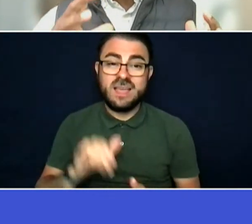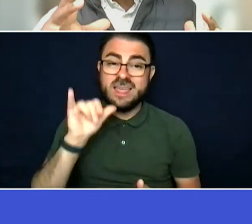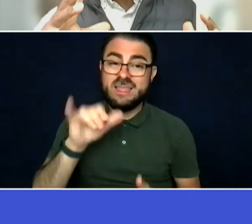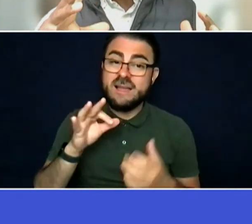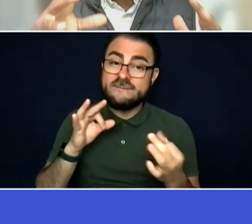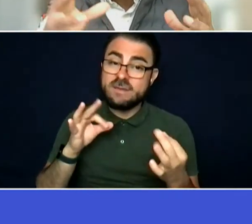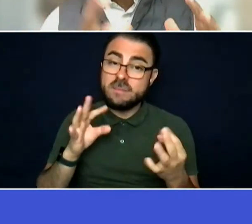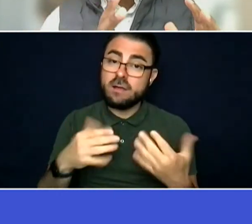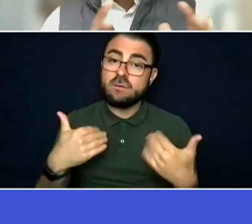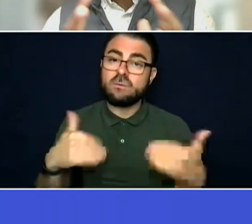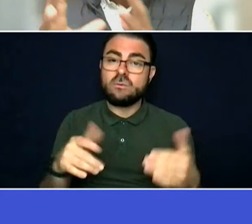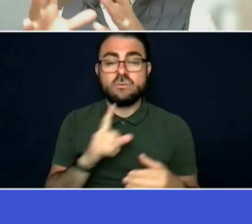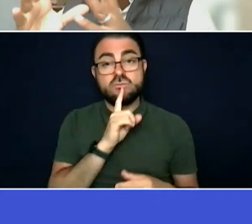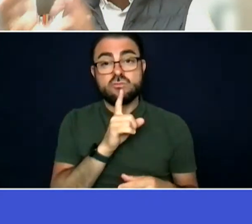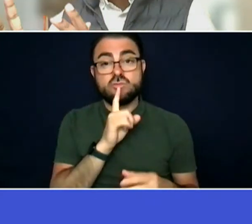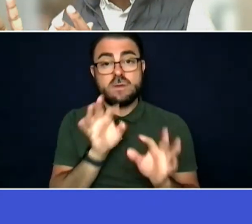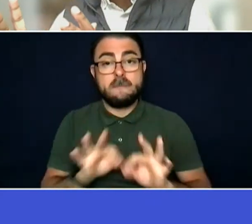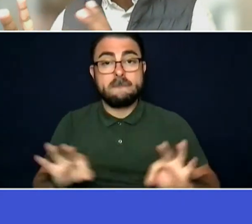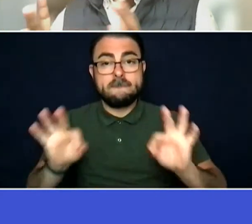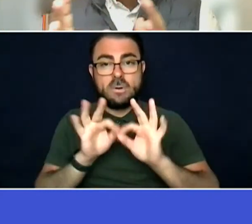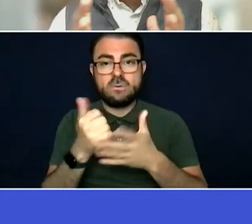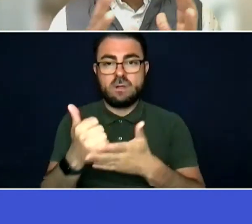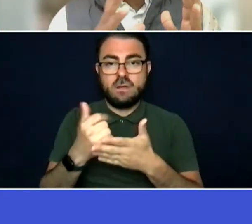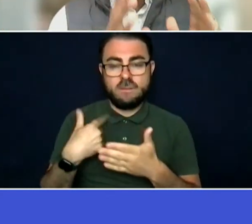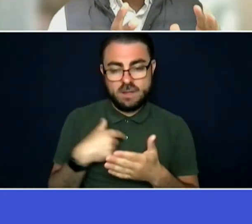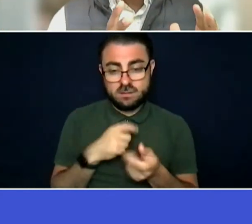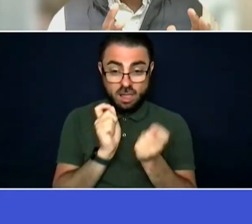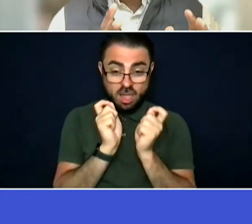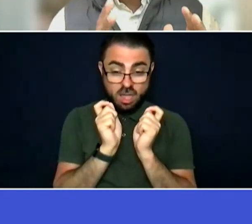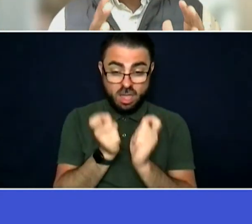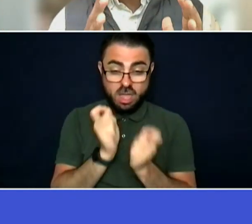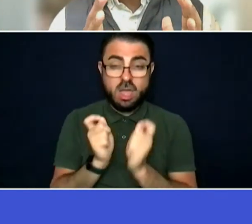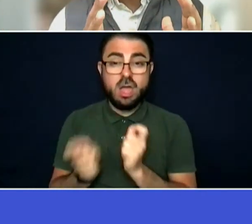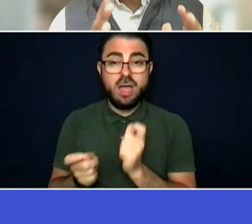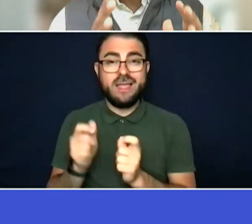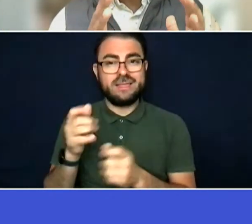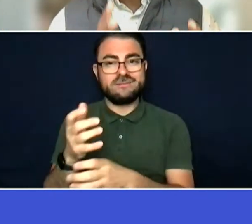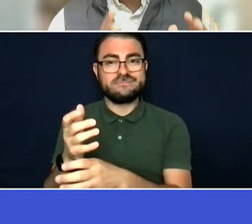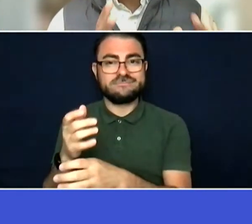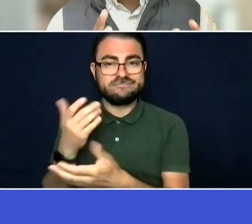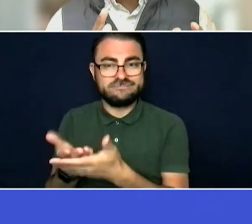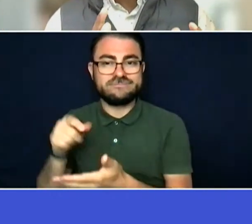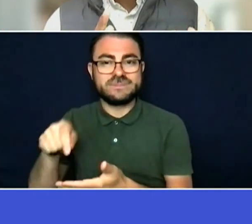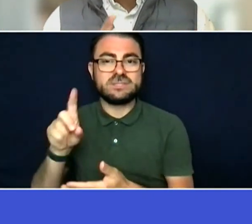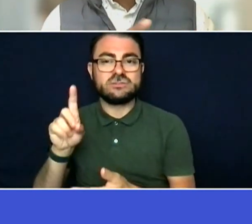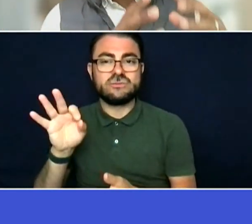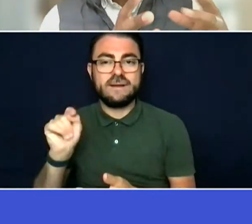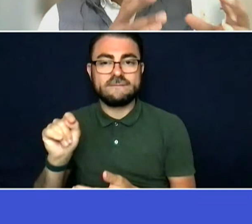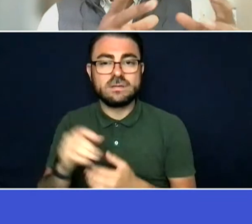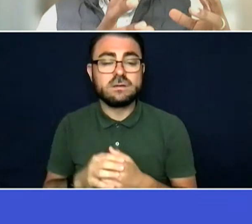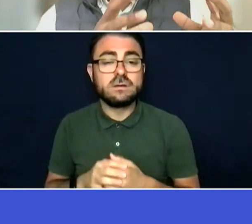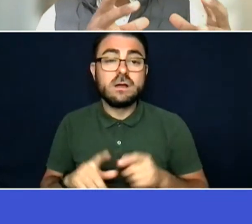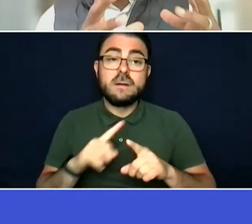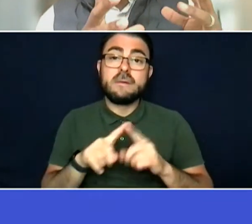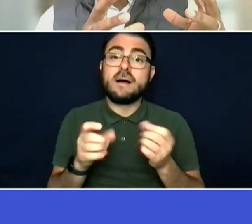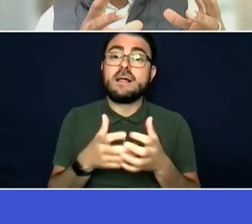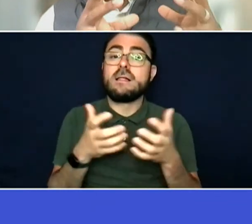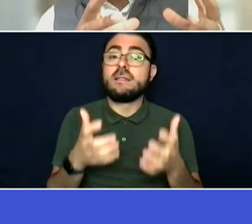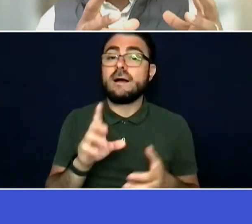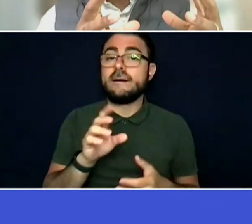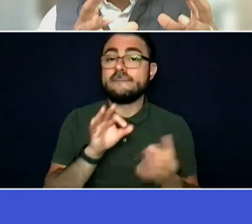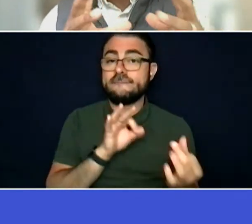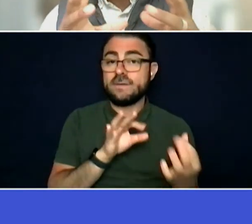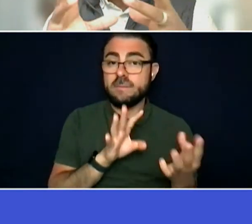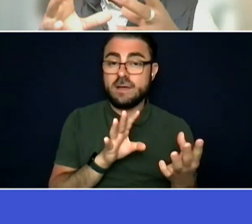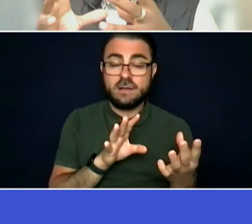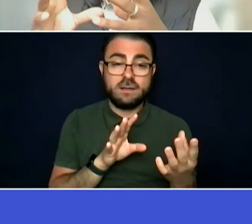us both refine in getting to this draft, but a lot of that feedback is also going to be really important because some of it isn't going